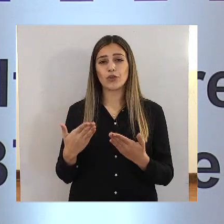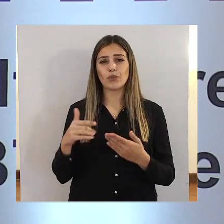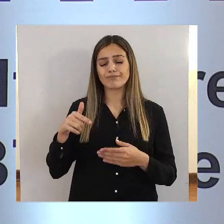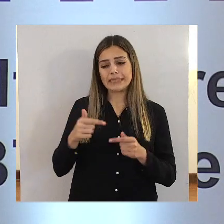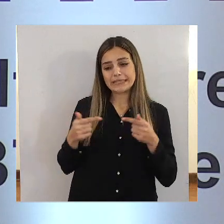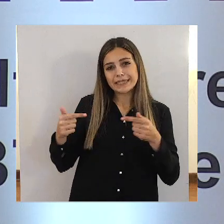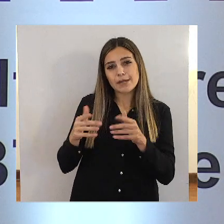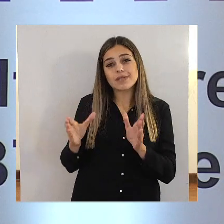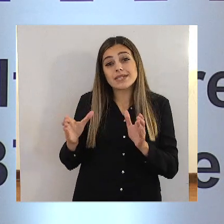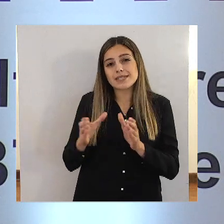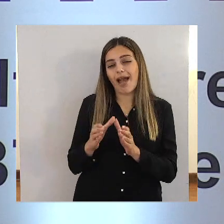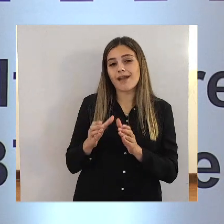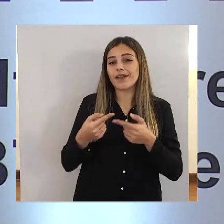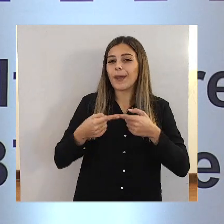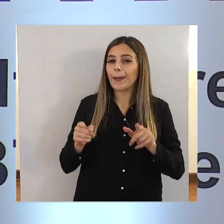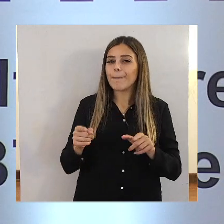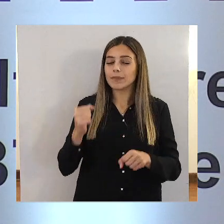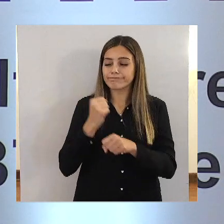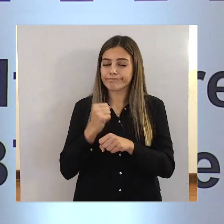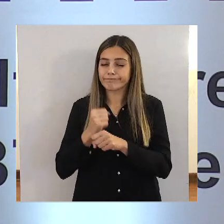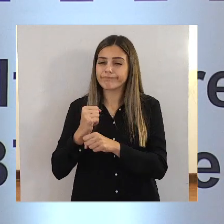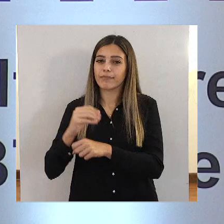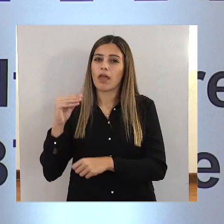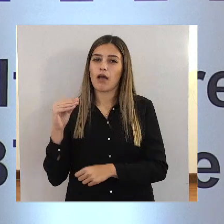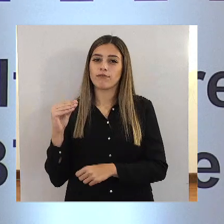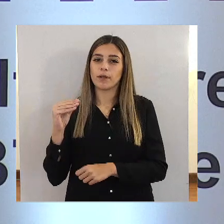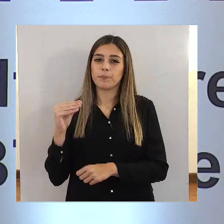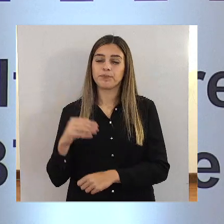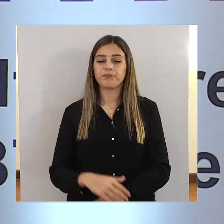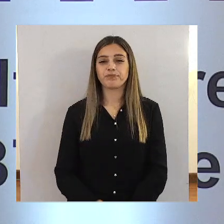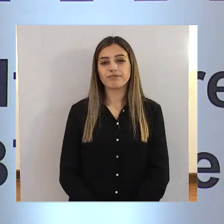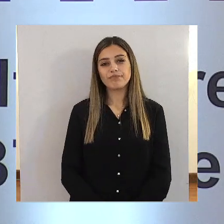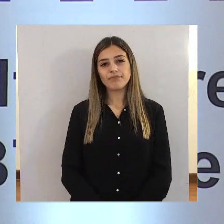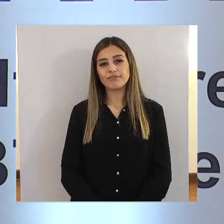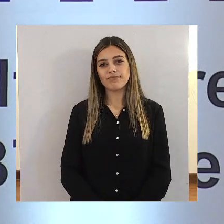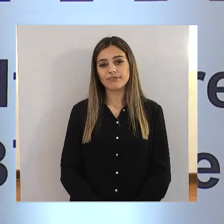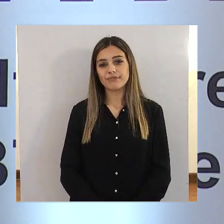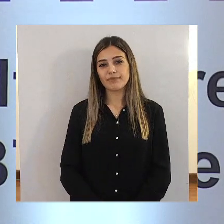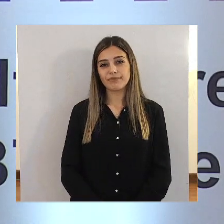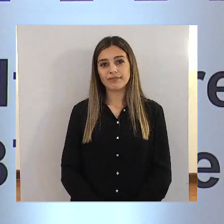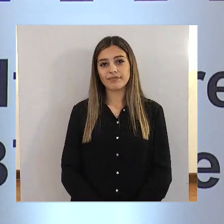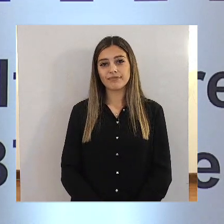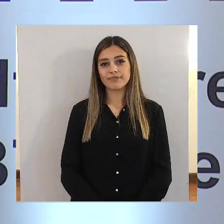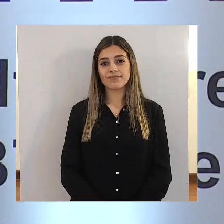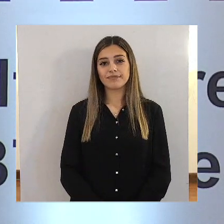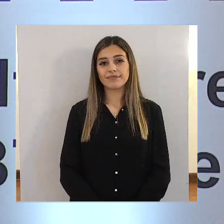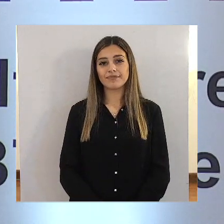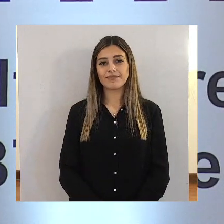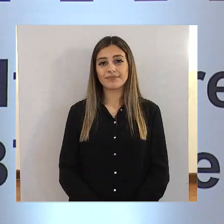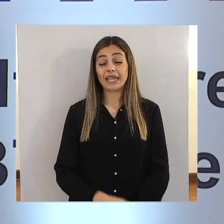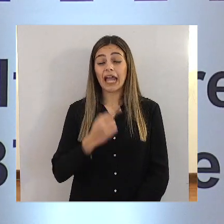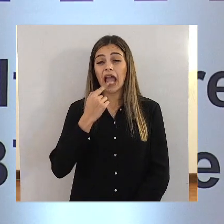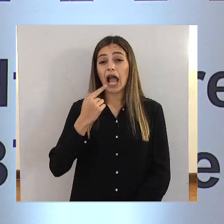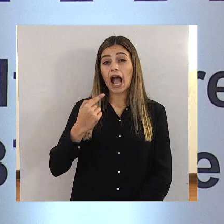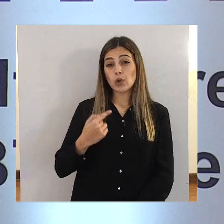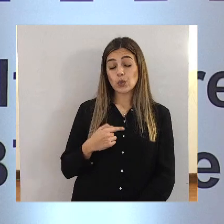which makes a lot of work. So I've been told most of the time that, you know, in this and that department we need